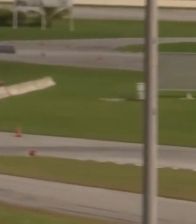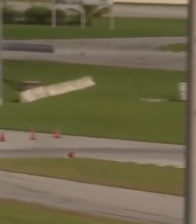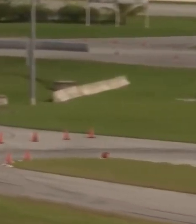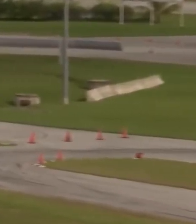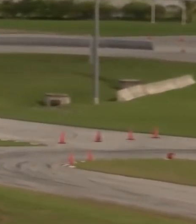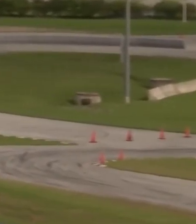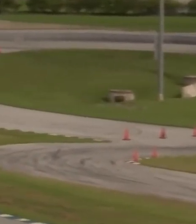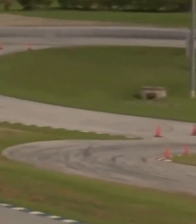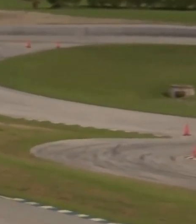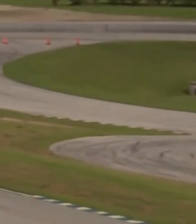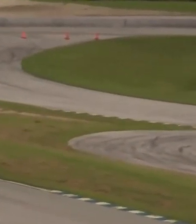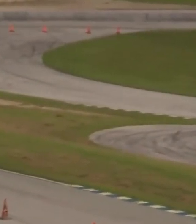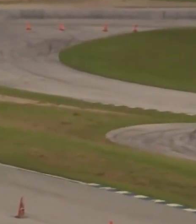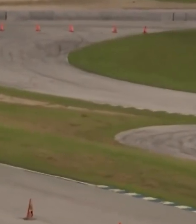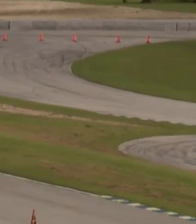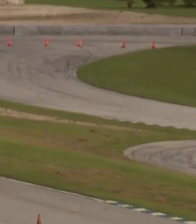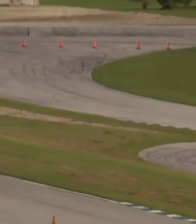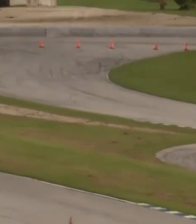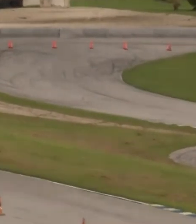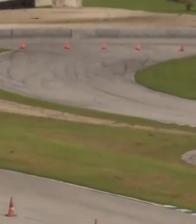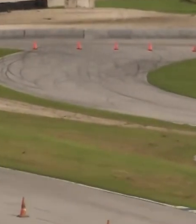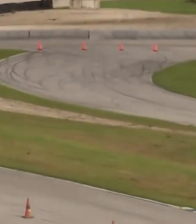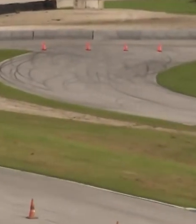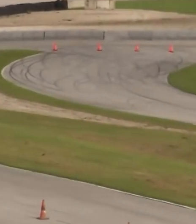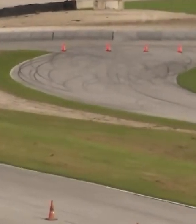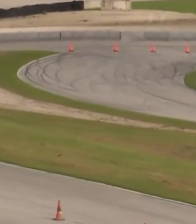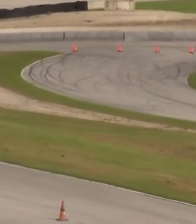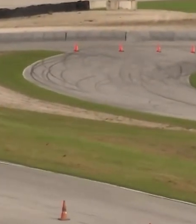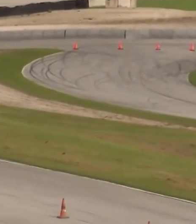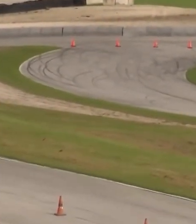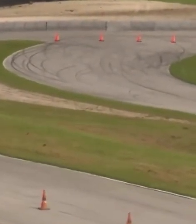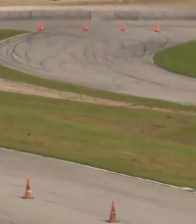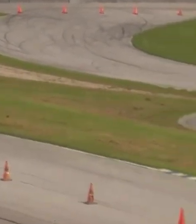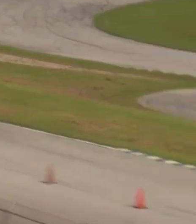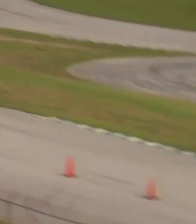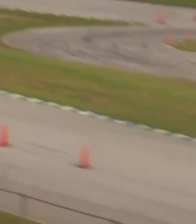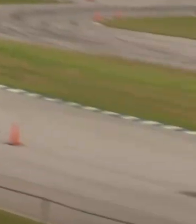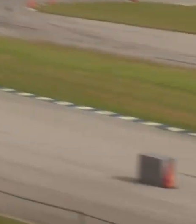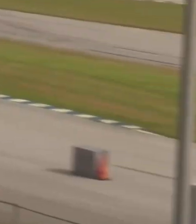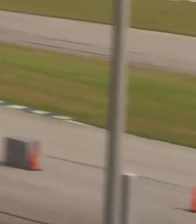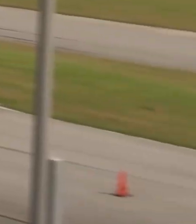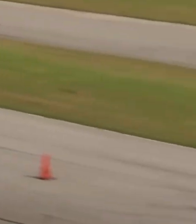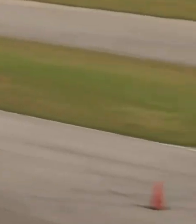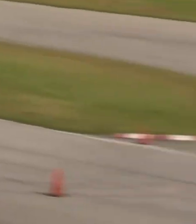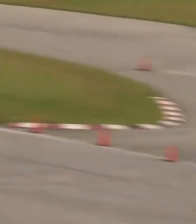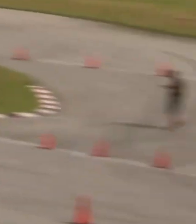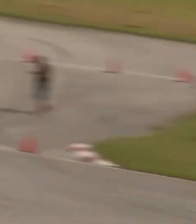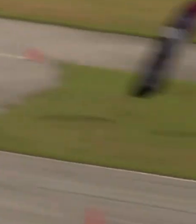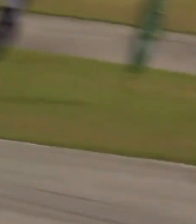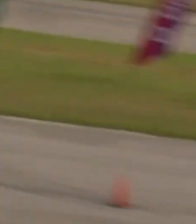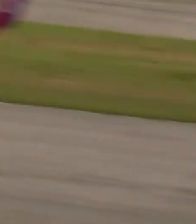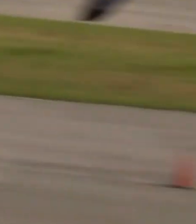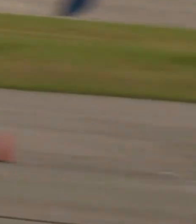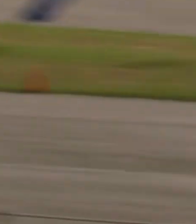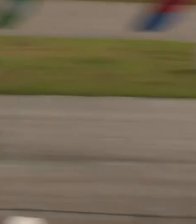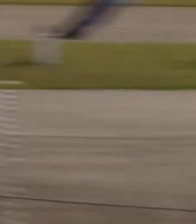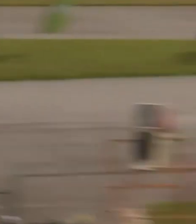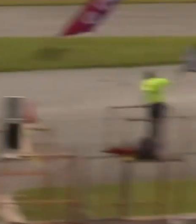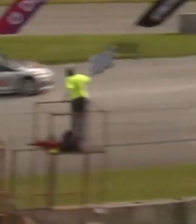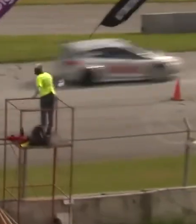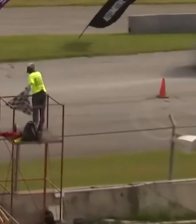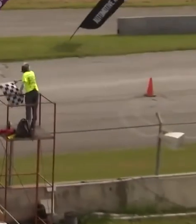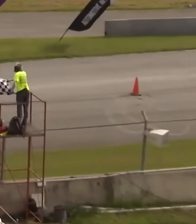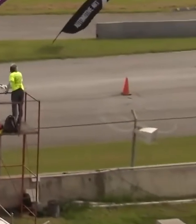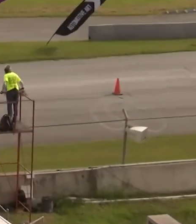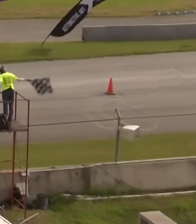close the gap to about 2 car lengths. However, the damage was already done, and Panton cruised across